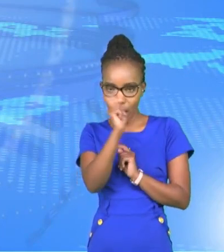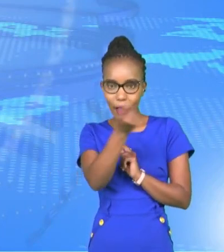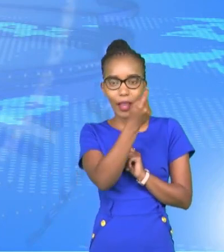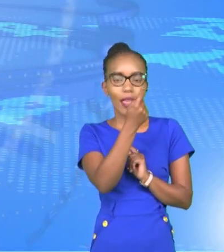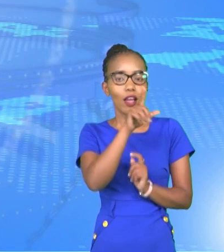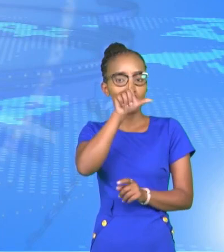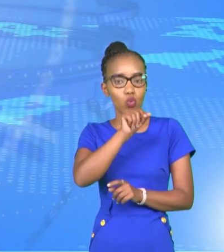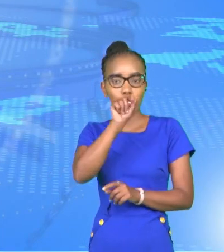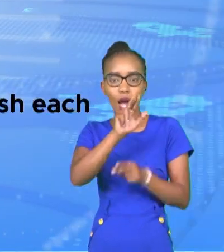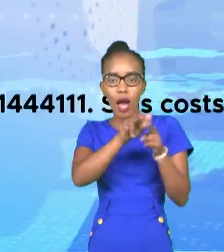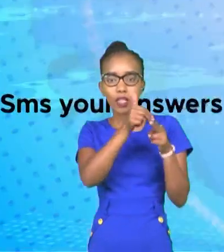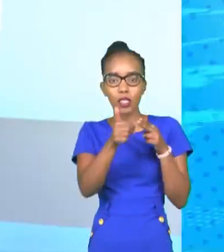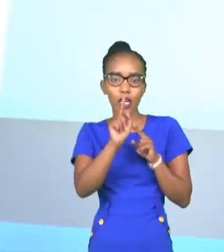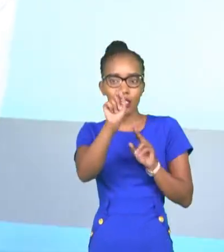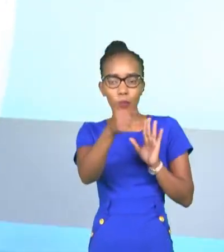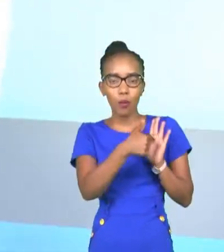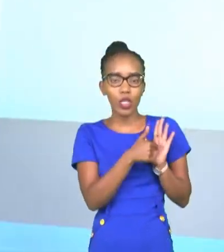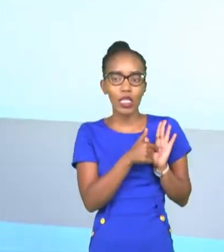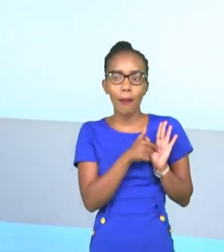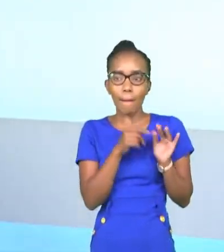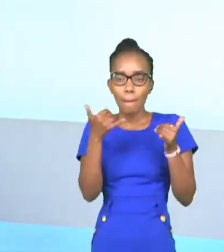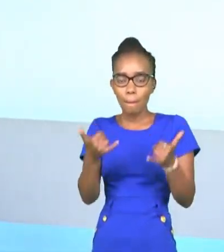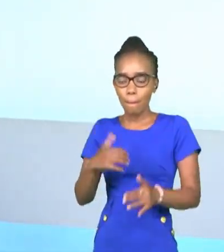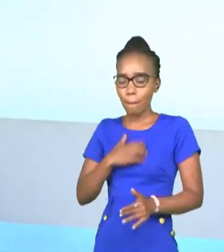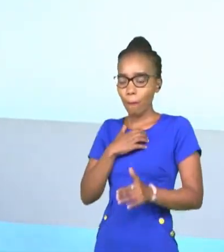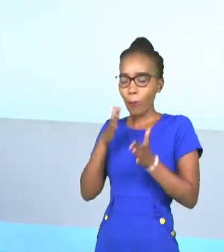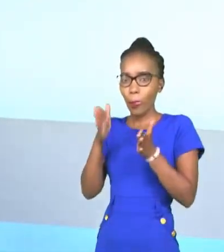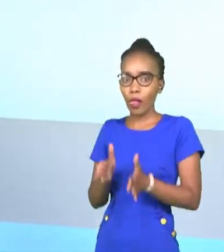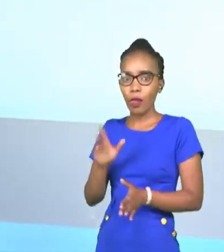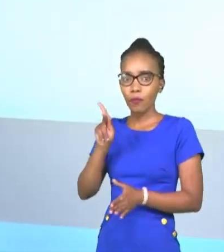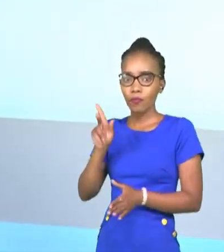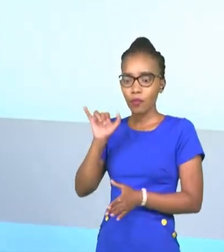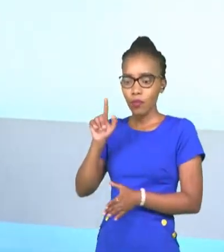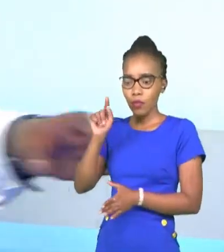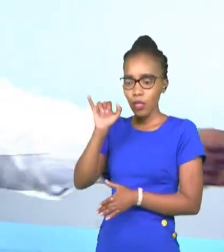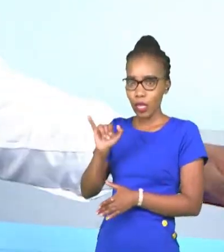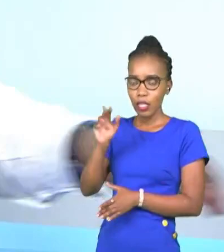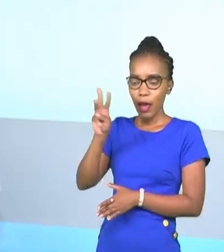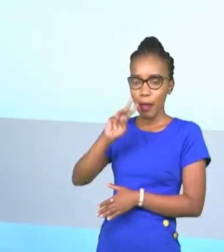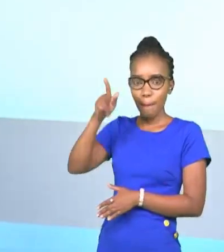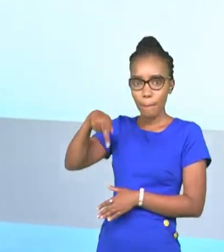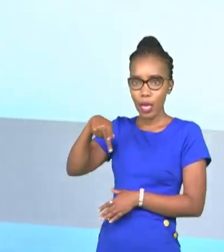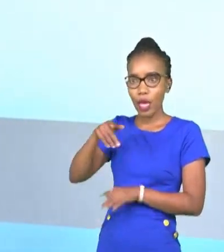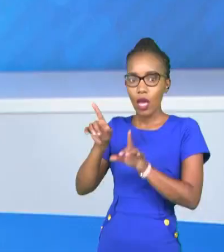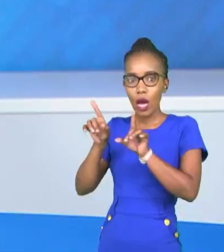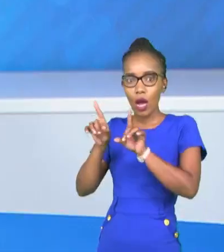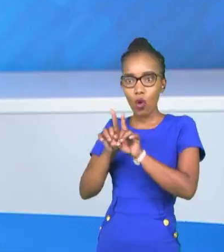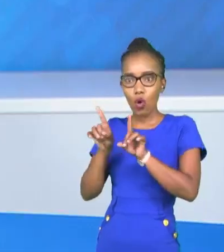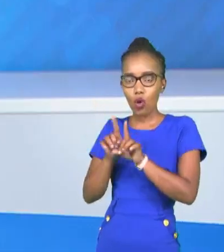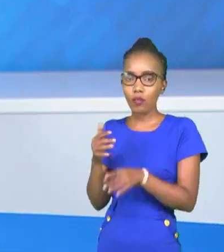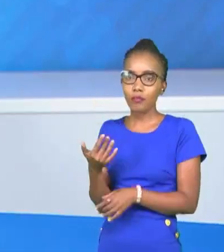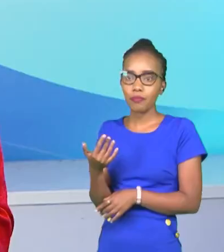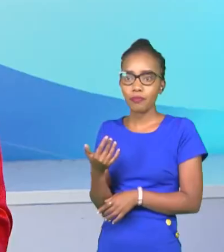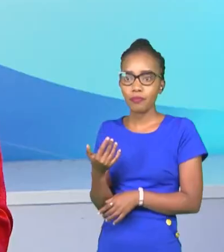hashtag Tipping Point. Now, my guest tonight, Kaiti Member of Parliament Joshua Kimilu, and